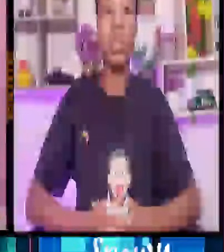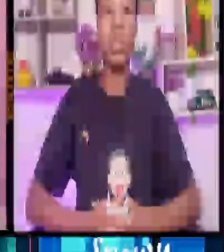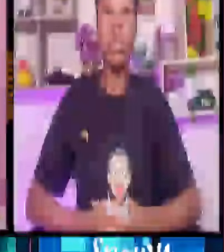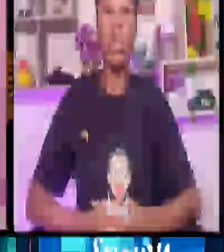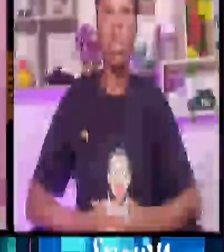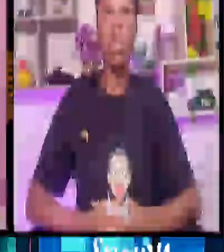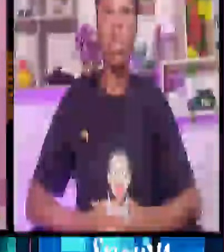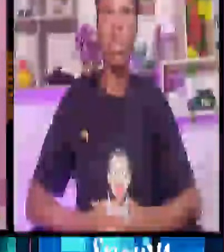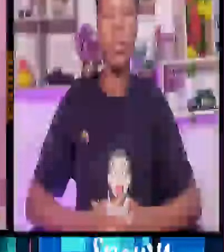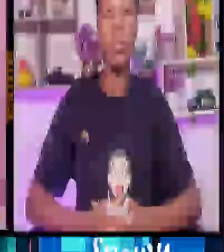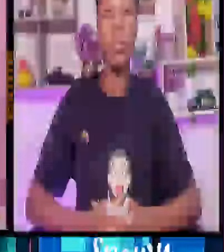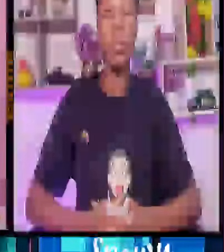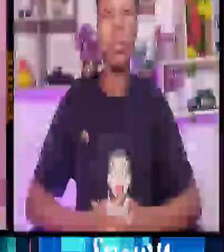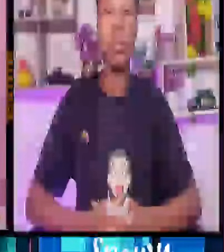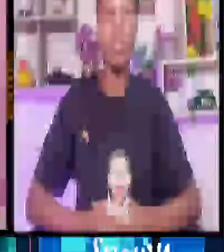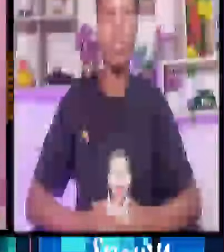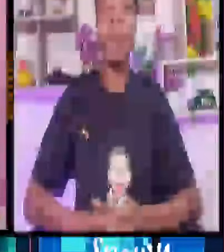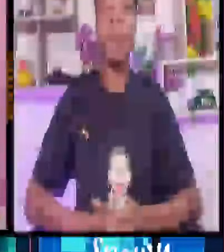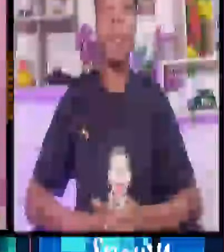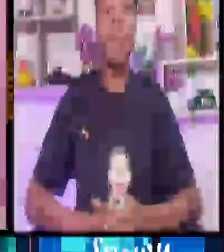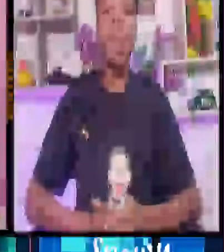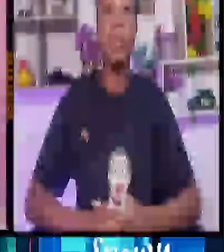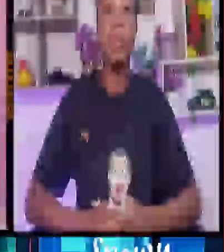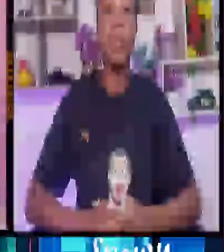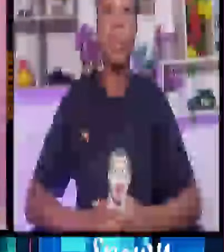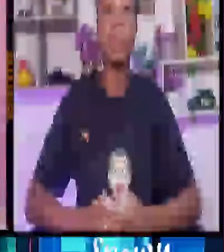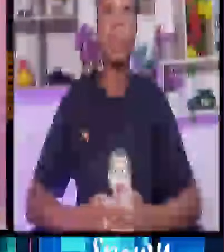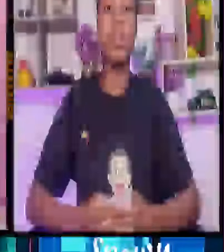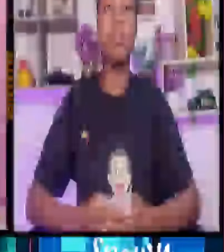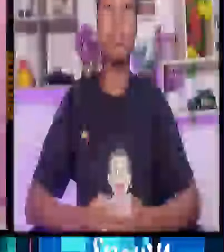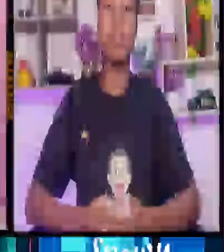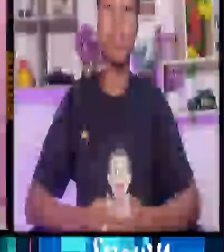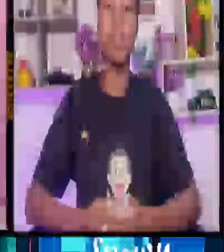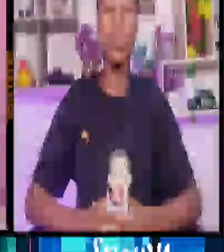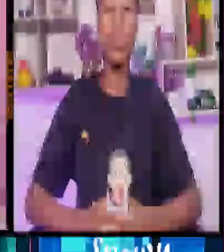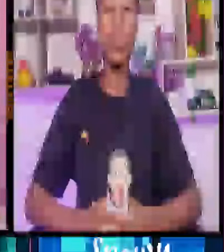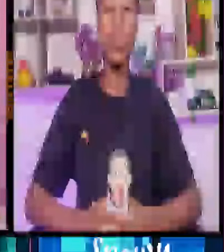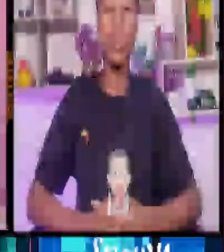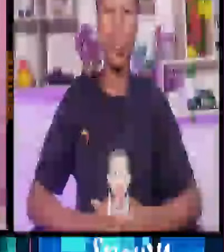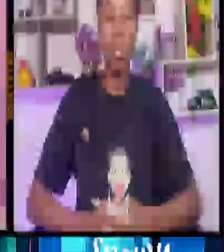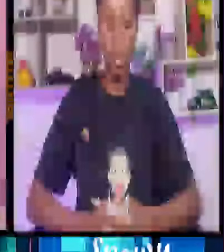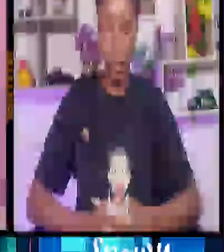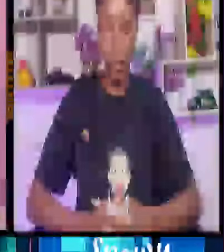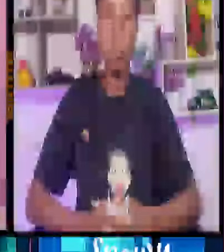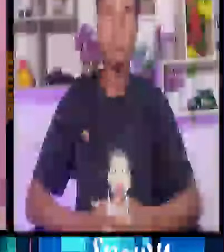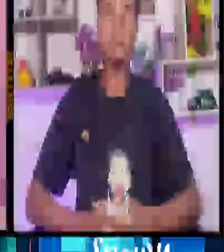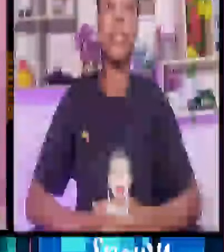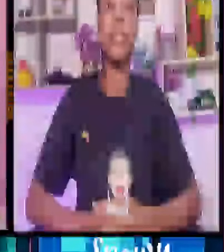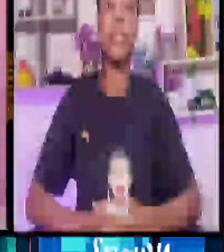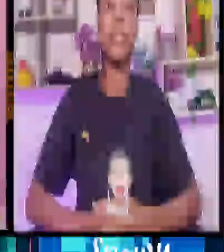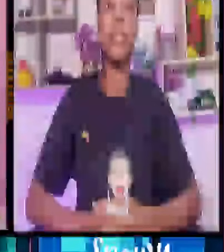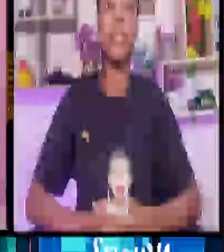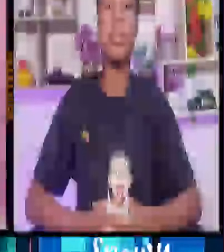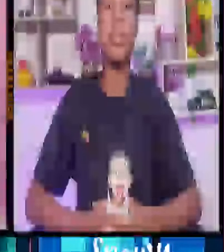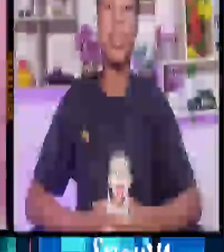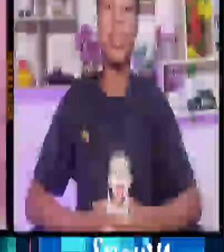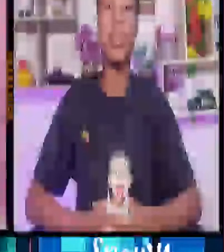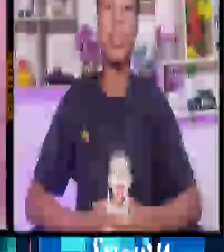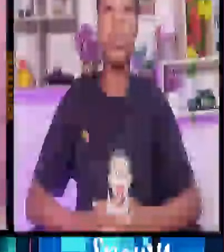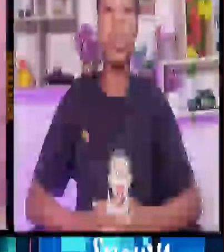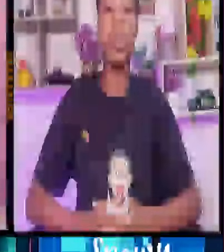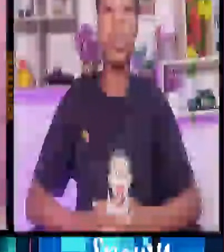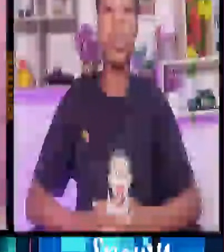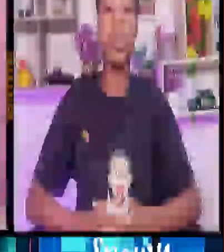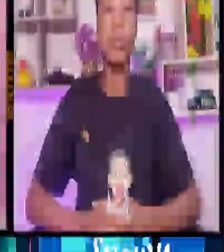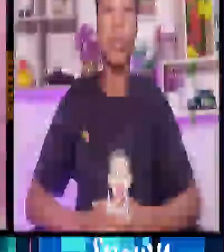restructuring a party is not an event where you get up and only wait for an election calendar and say that, well, in January